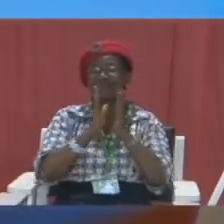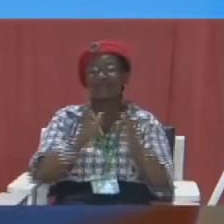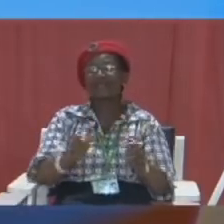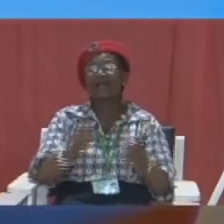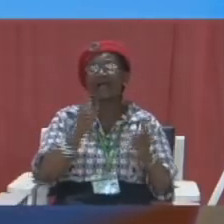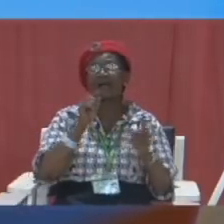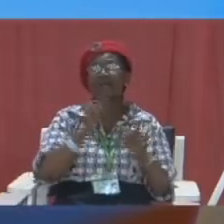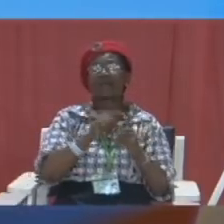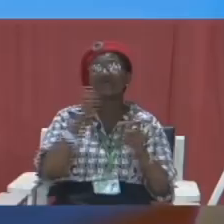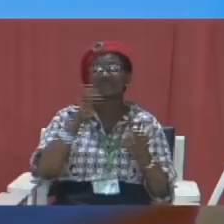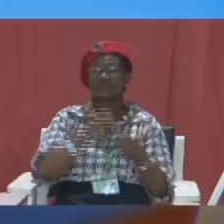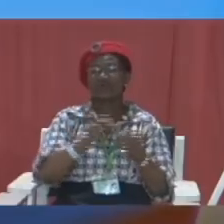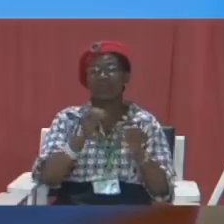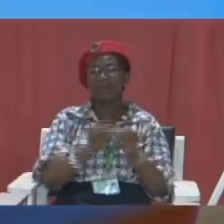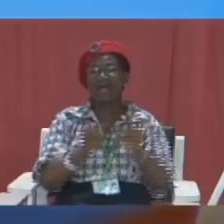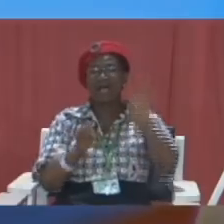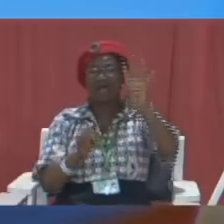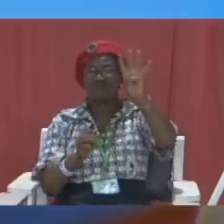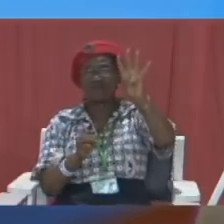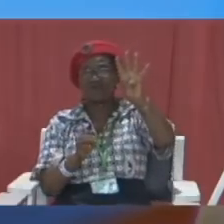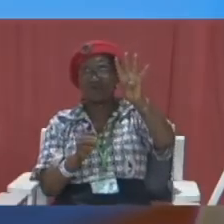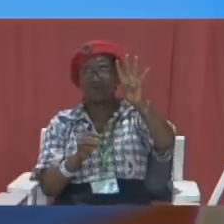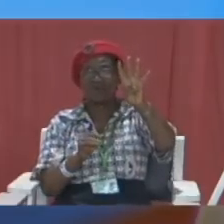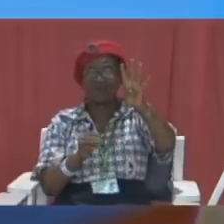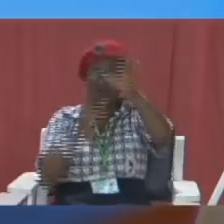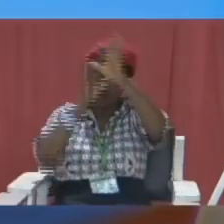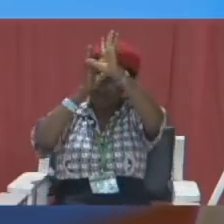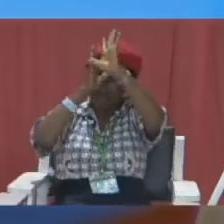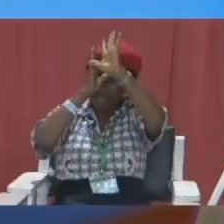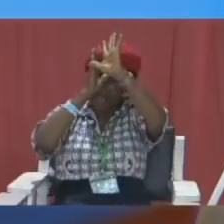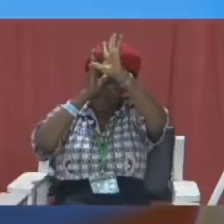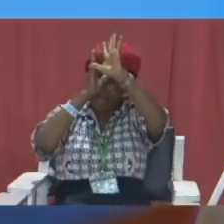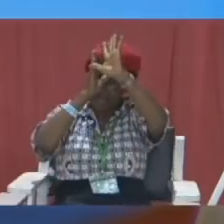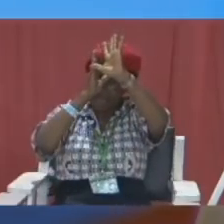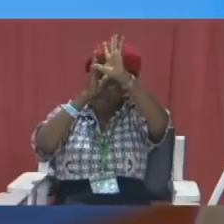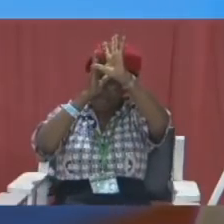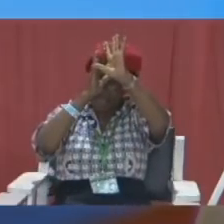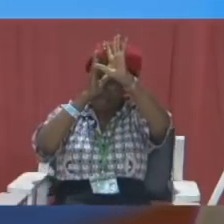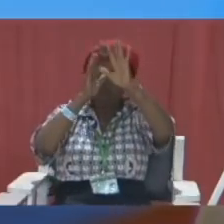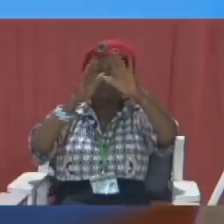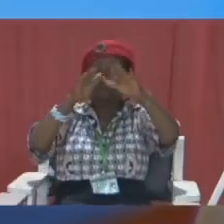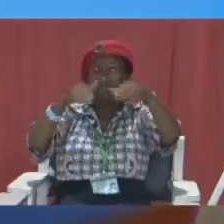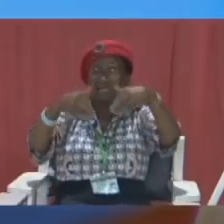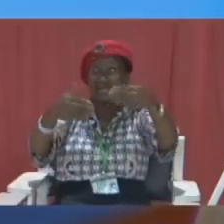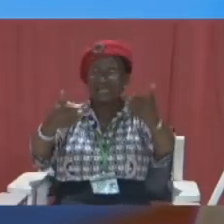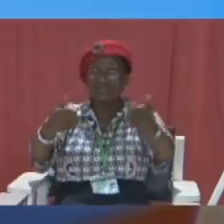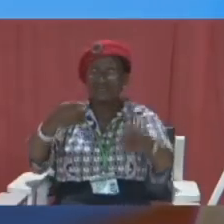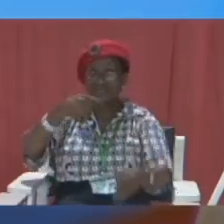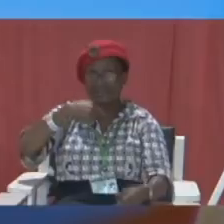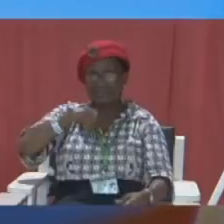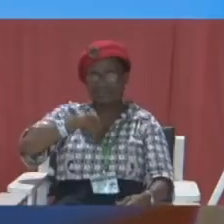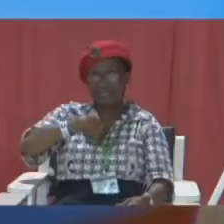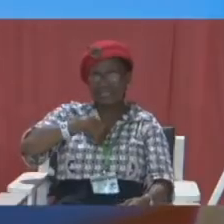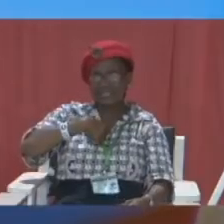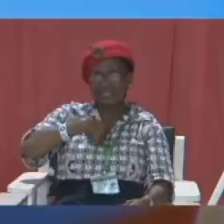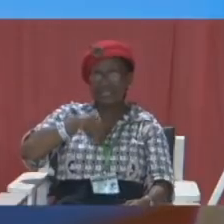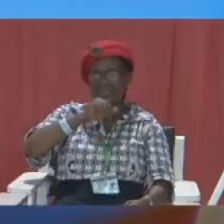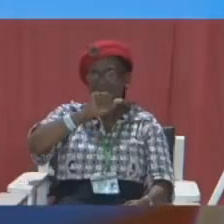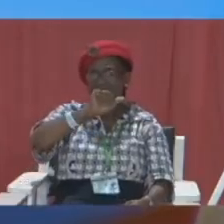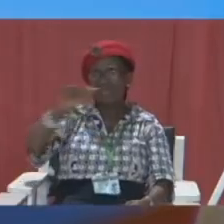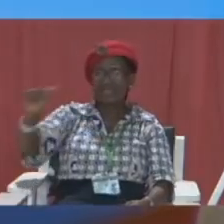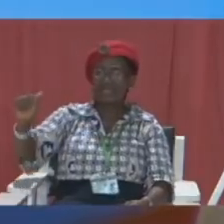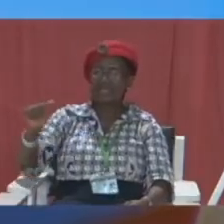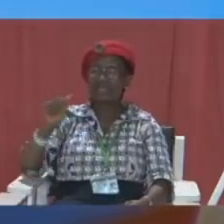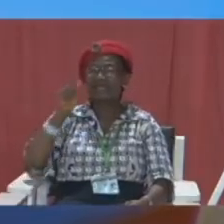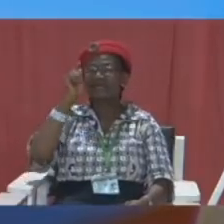le. Father, Baba, give me a testimony. Fun mi ni eri la